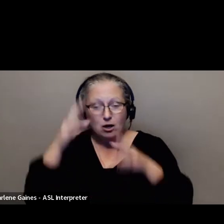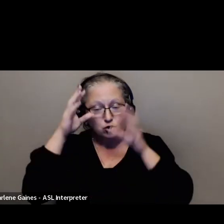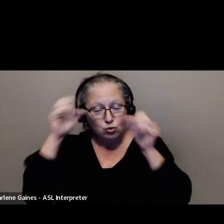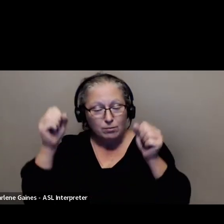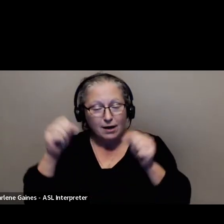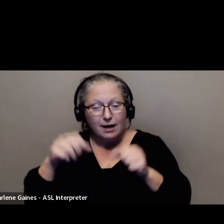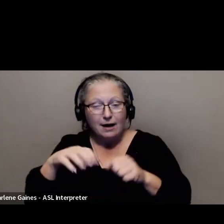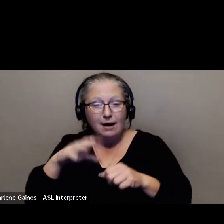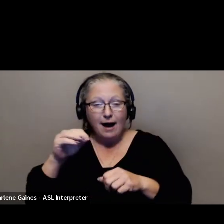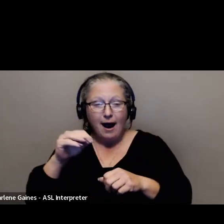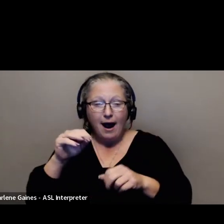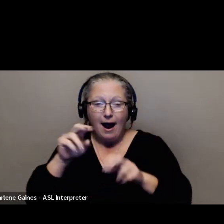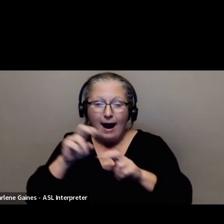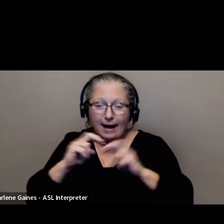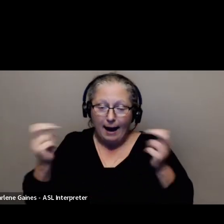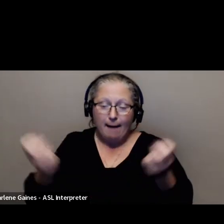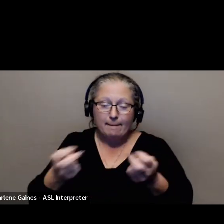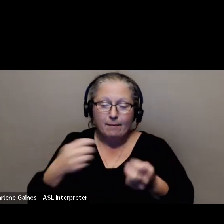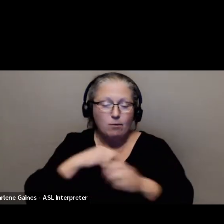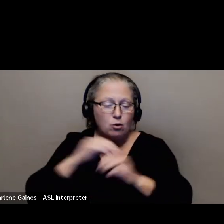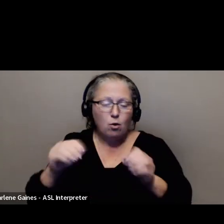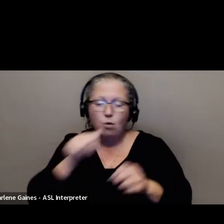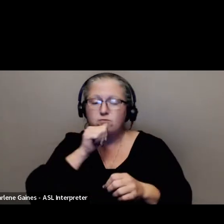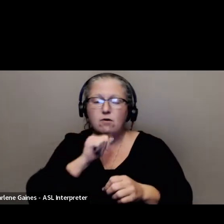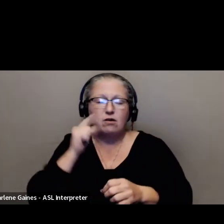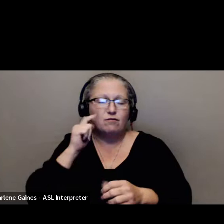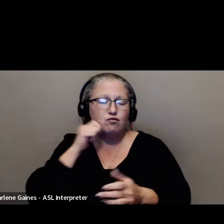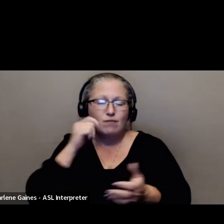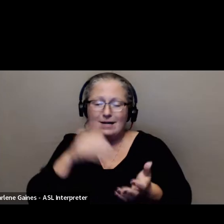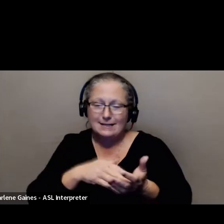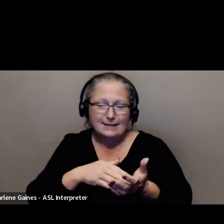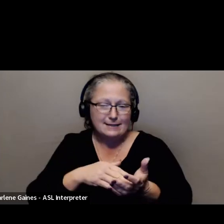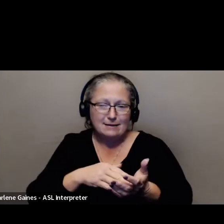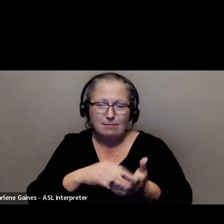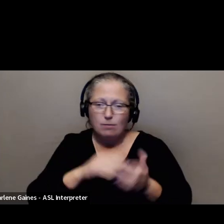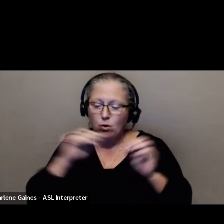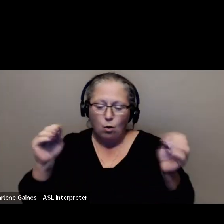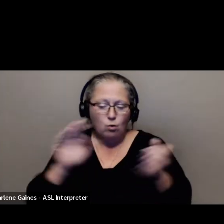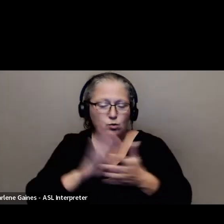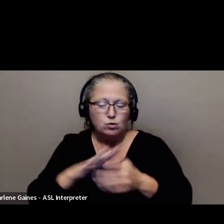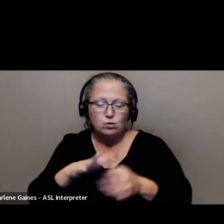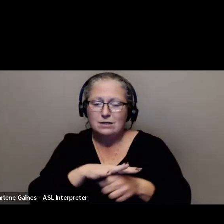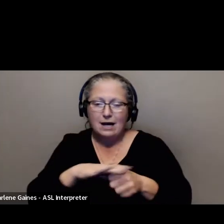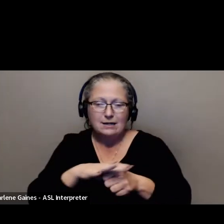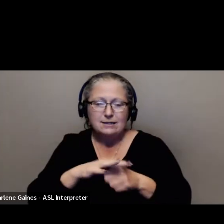and cabinet, we have zero tolerance for any racism in any of our school sites.